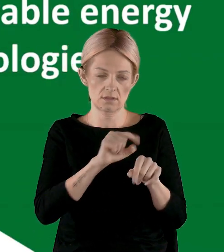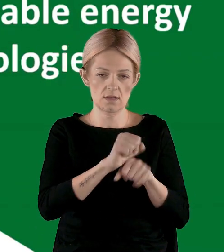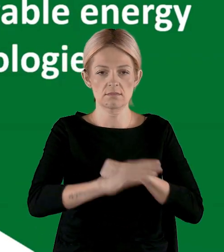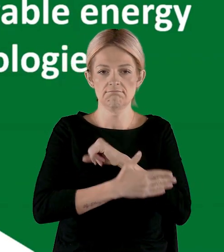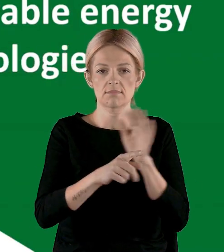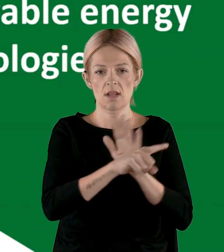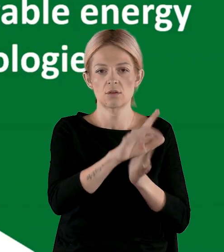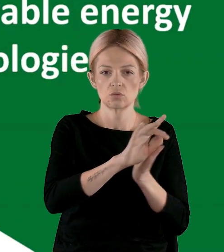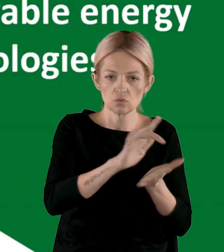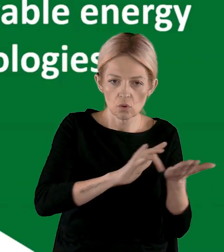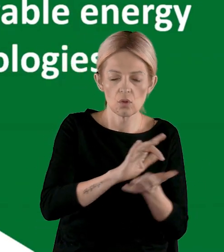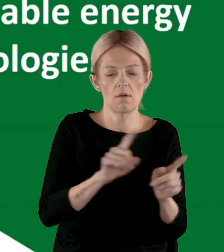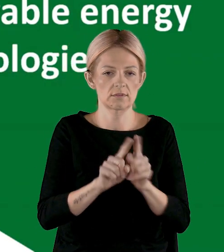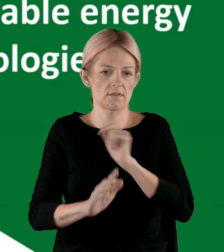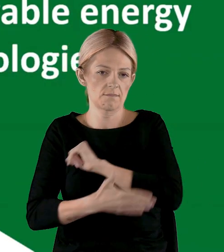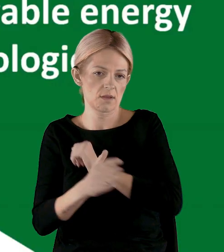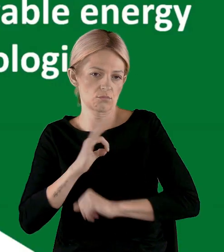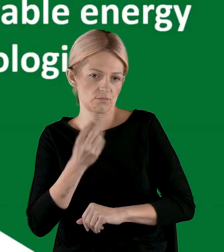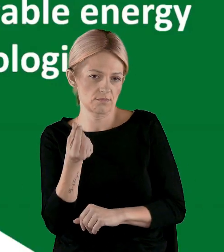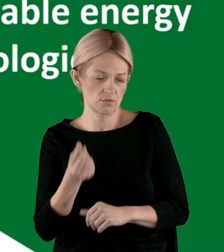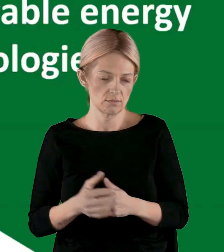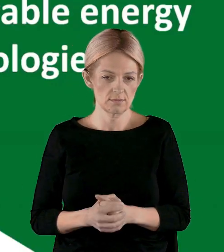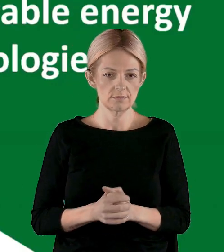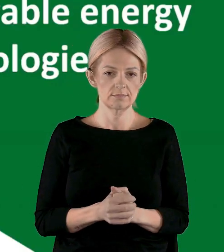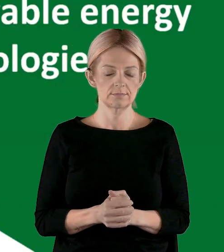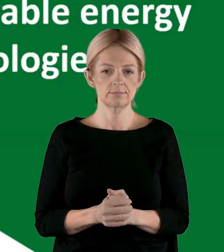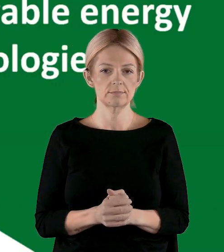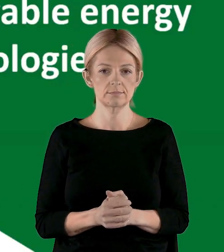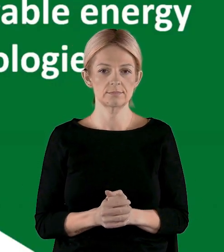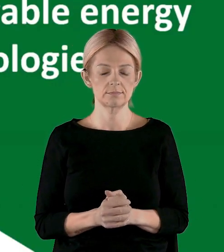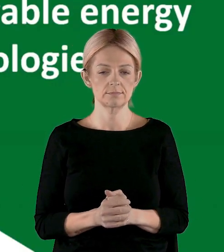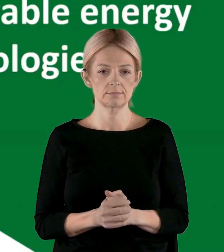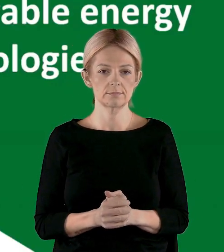deepen in an independent way, so that